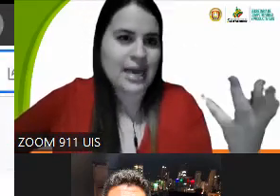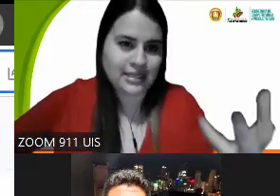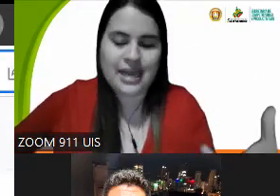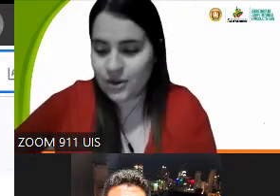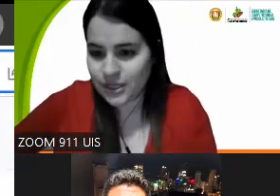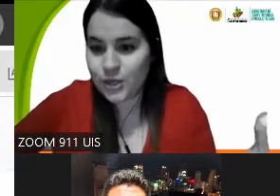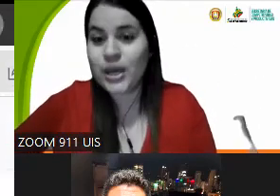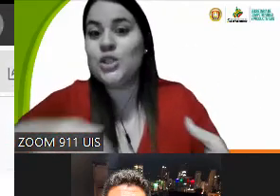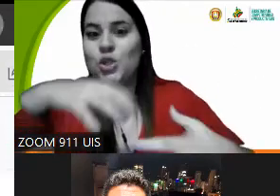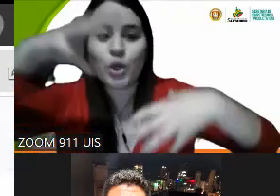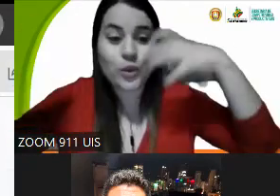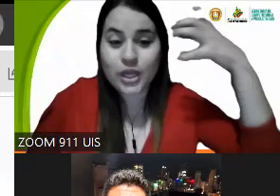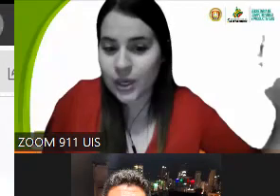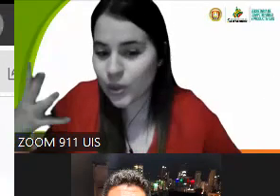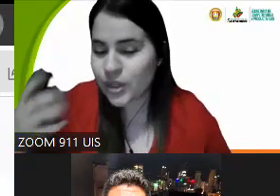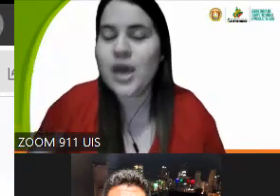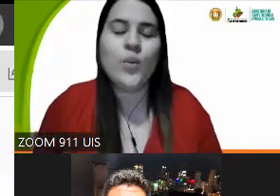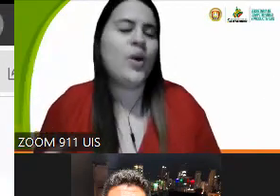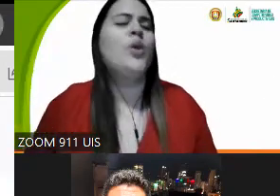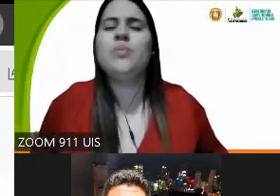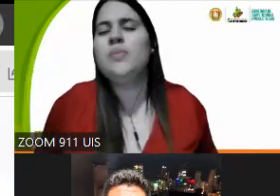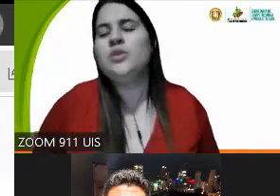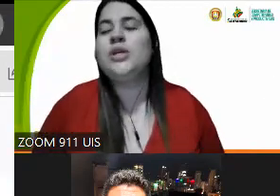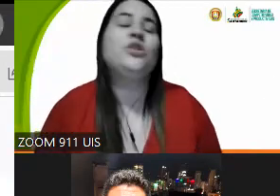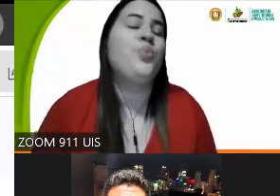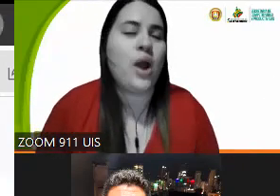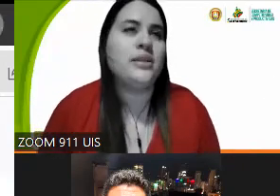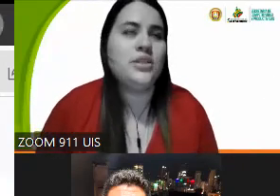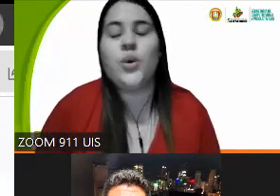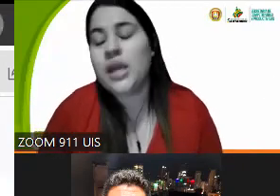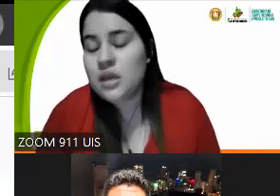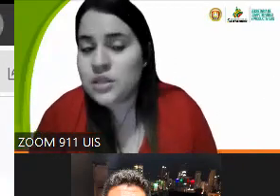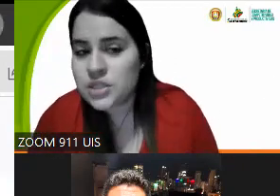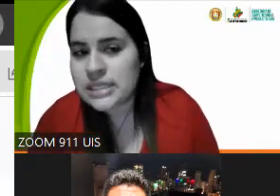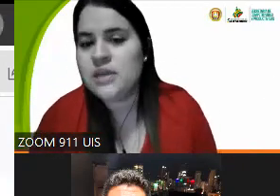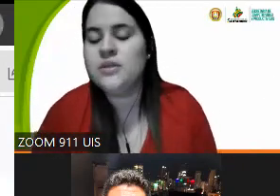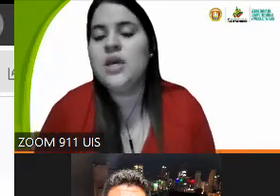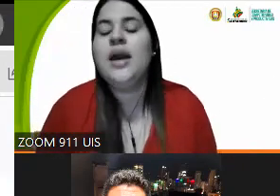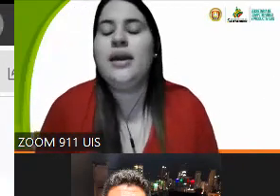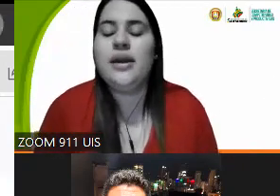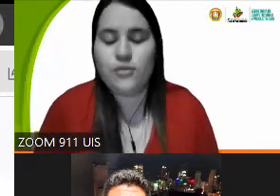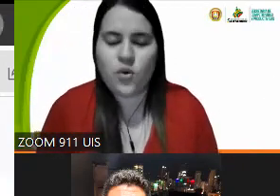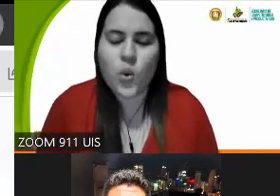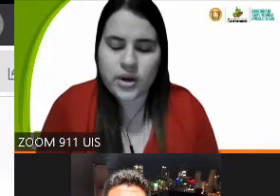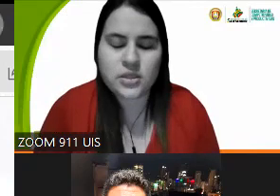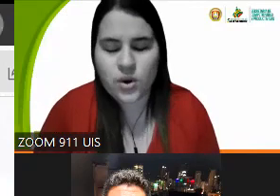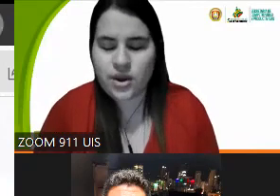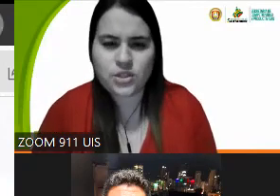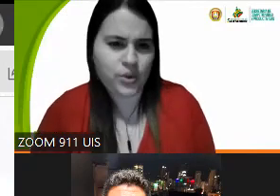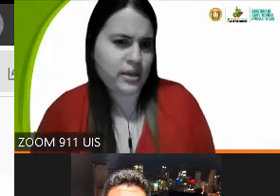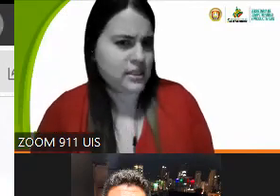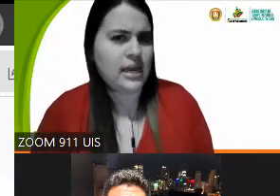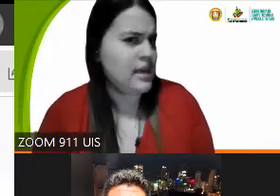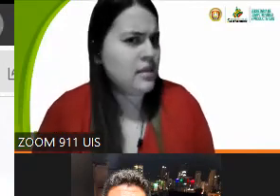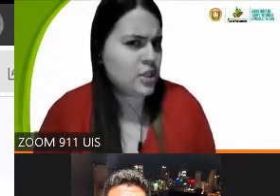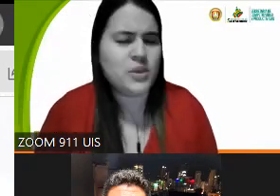this last cycle, that you get to communicate with other people, you get to practice your English skills, and of course we're gonna